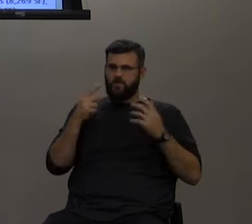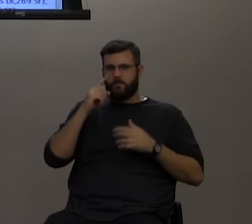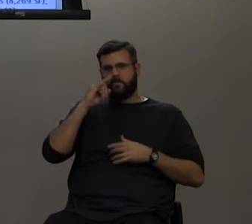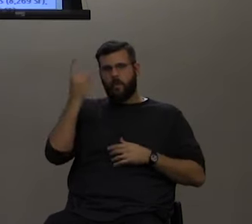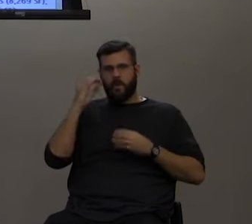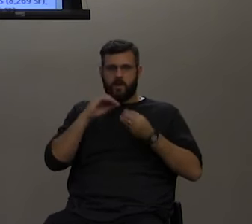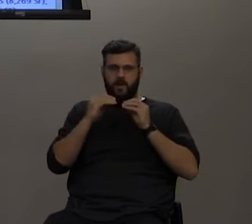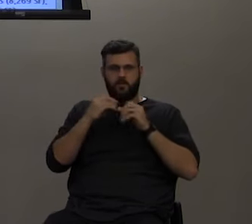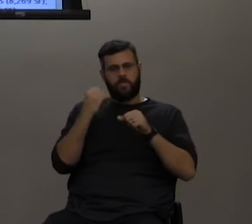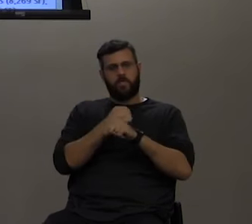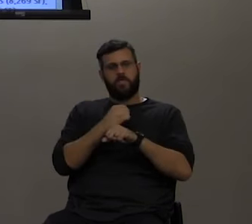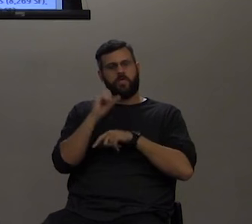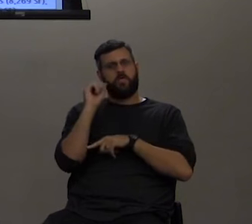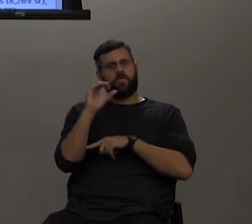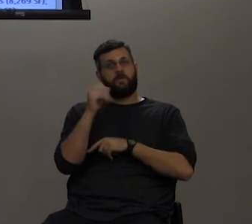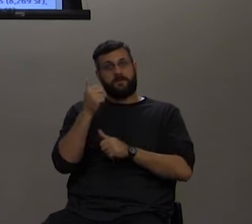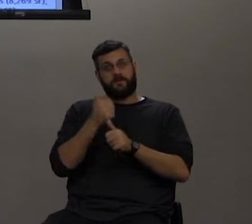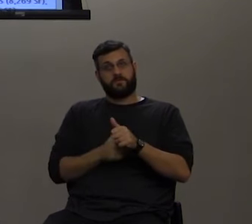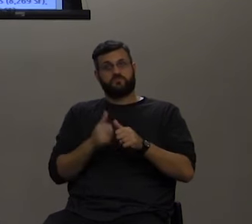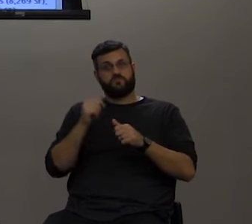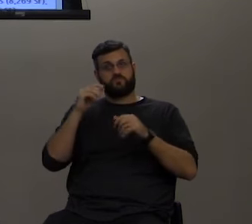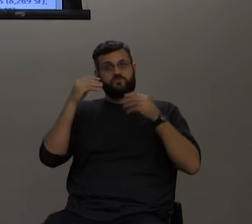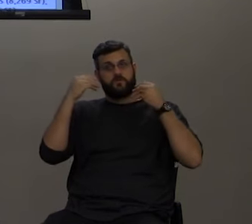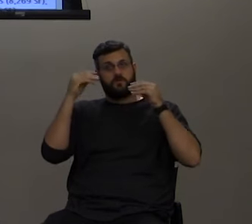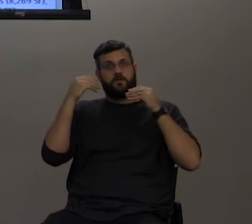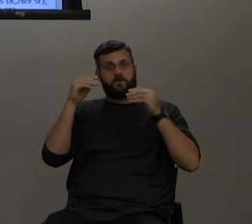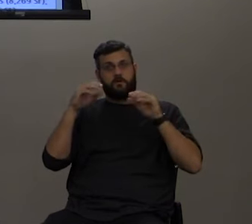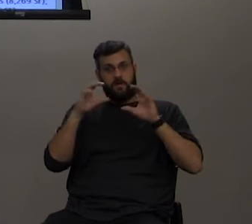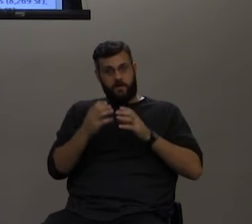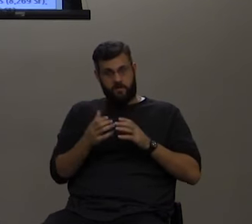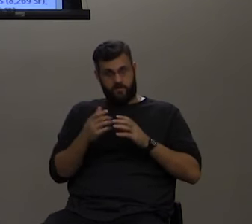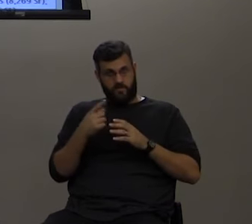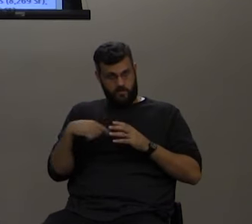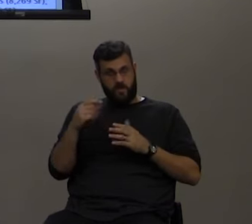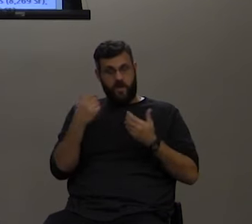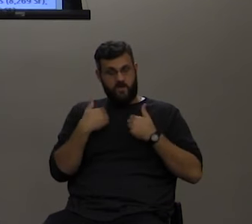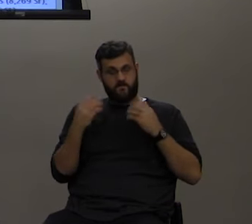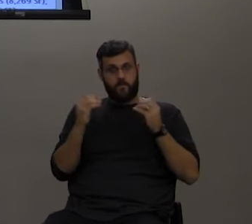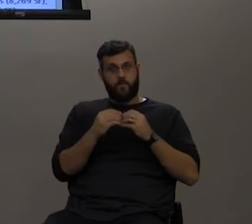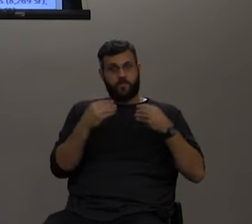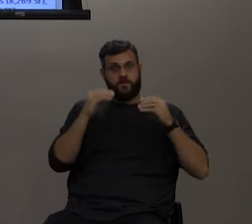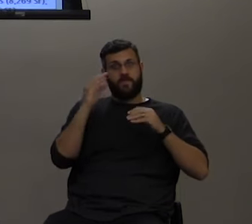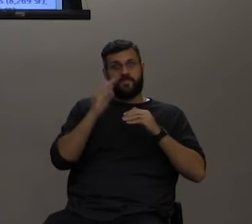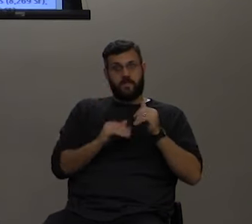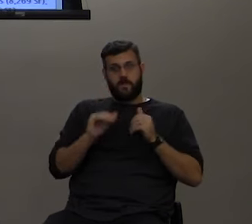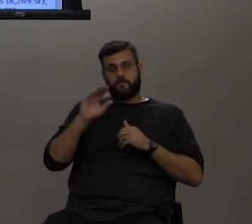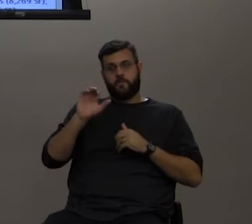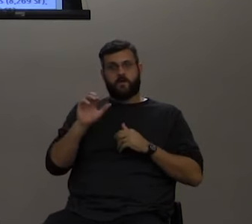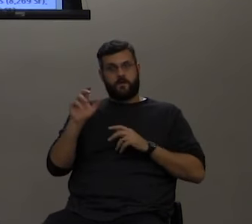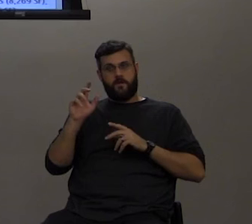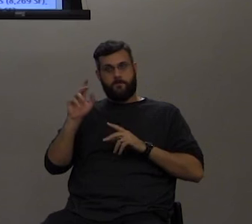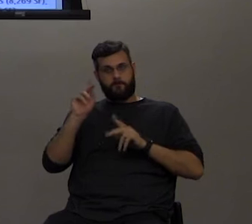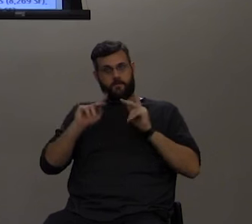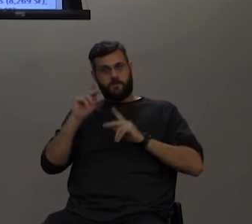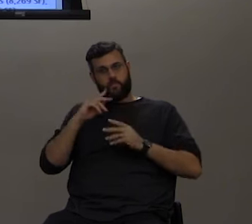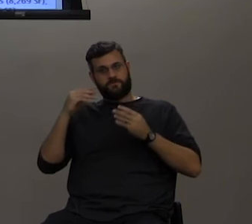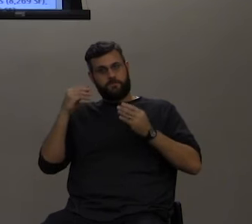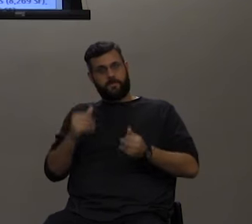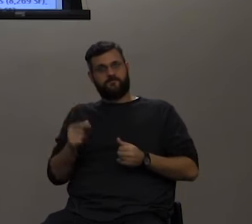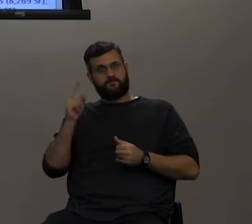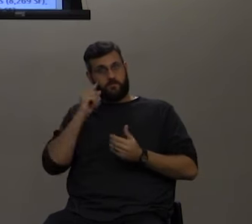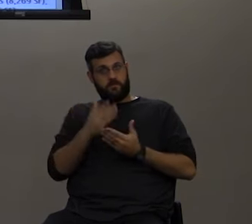all the numbers, but almost every retail category, we are capturing substantially more sales than Boyle County residents are spending on those